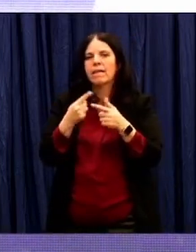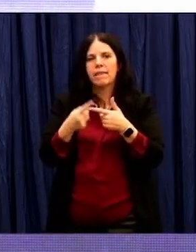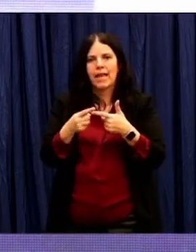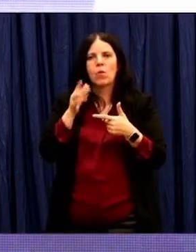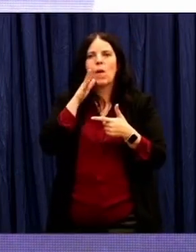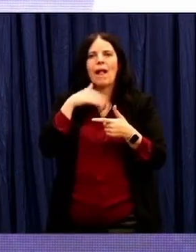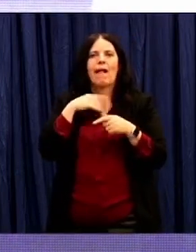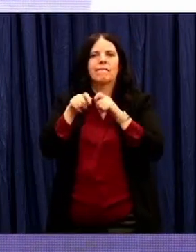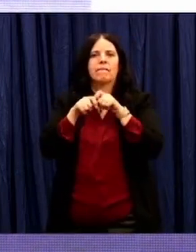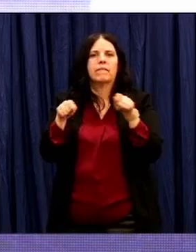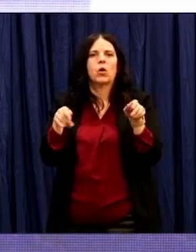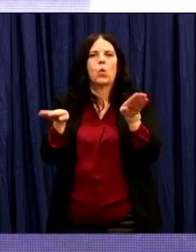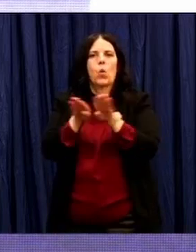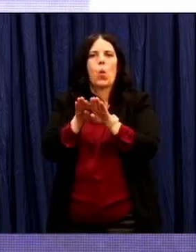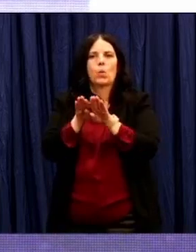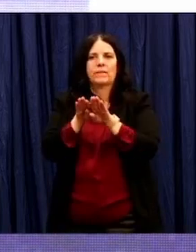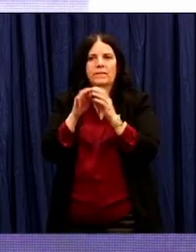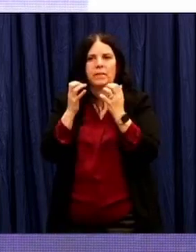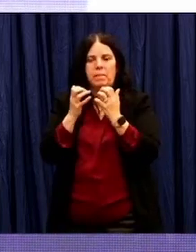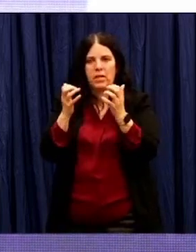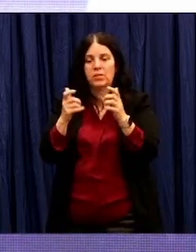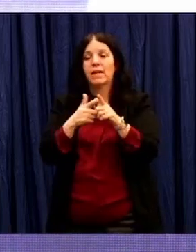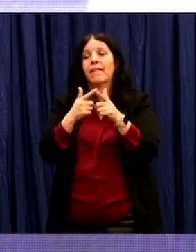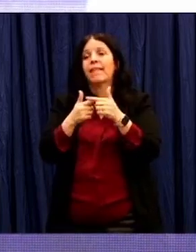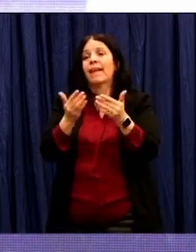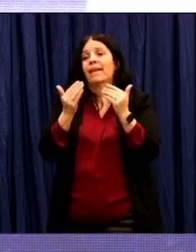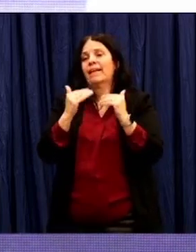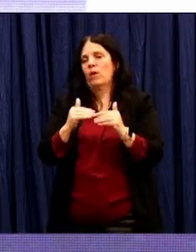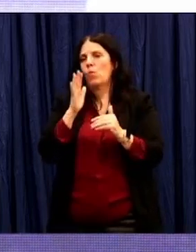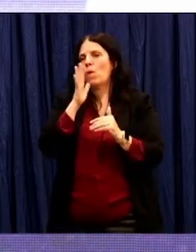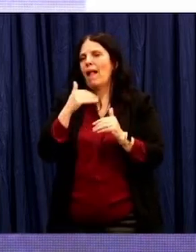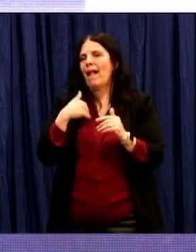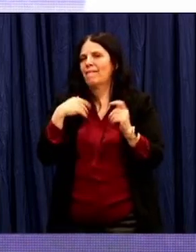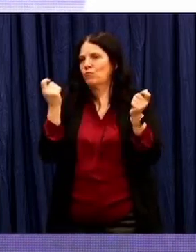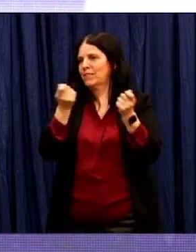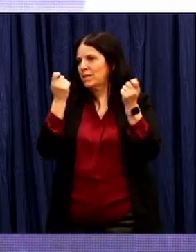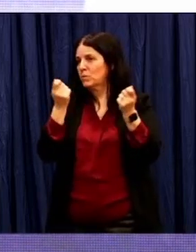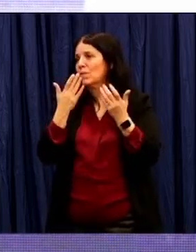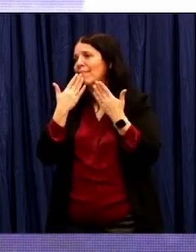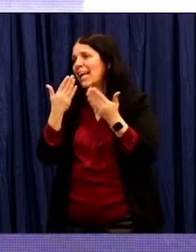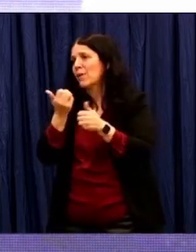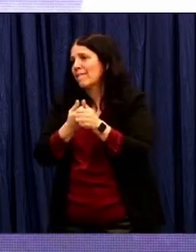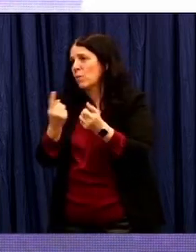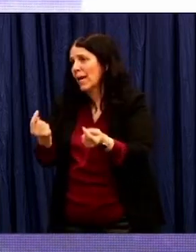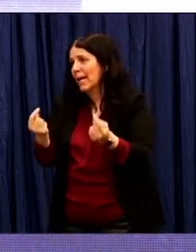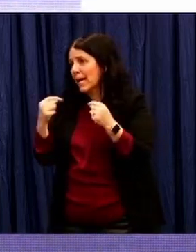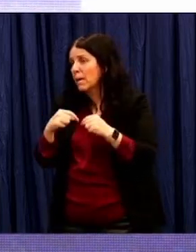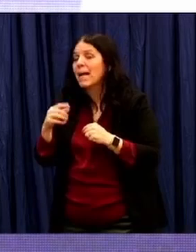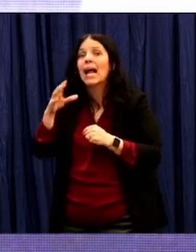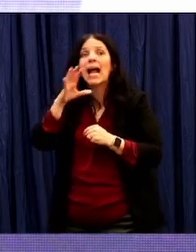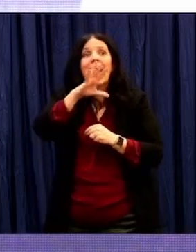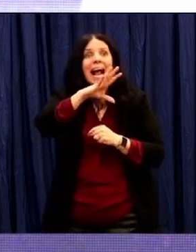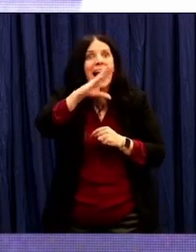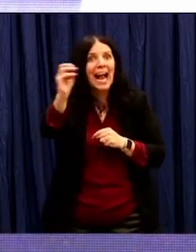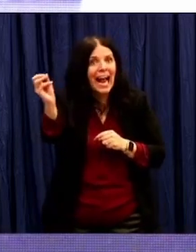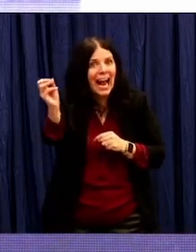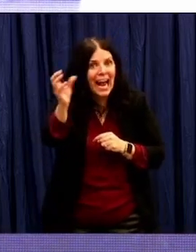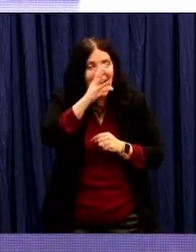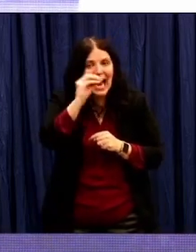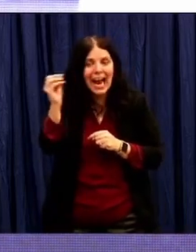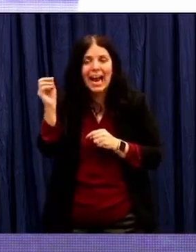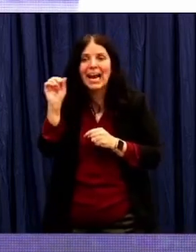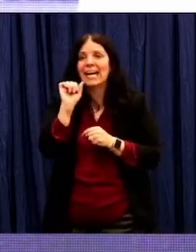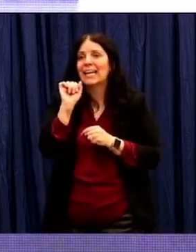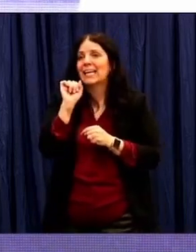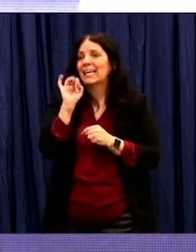into the closing plenary, followed by the reception. And again, I want to thank everyone for joining us today. And if you're not going to take